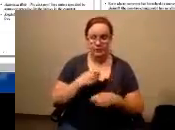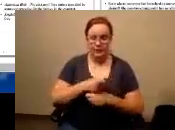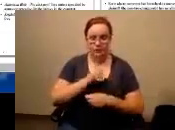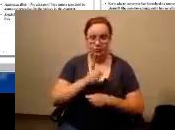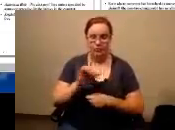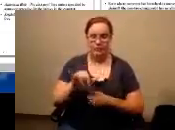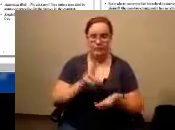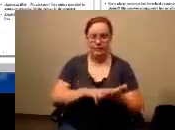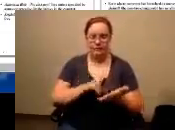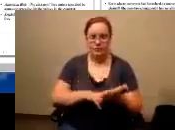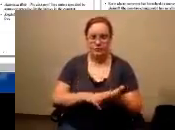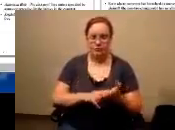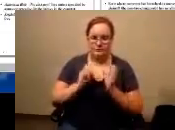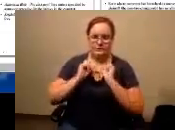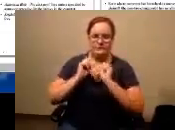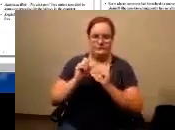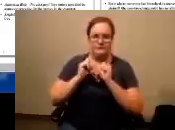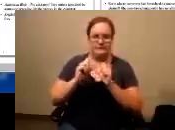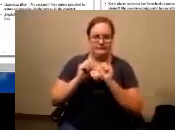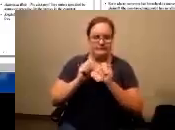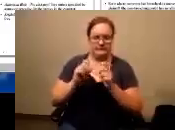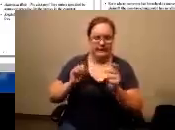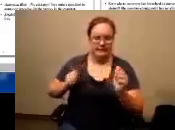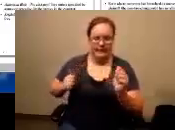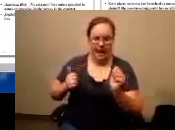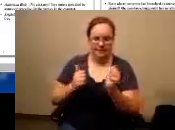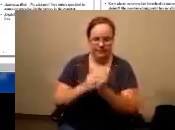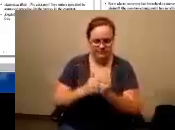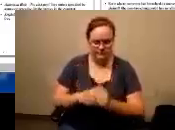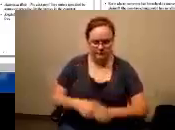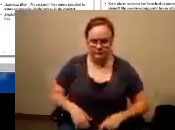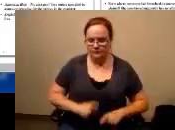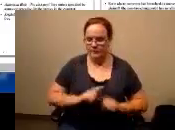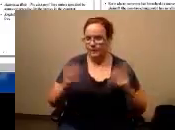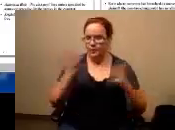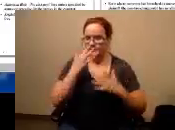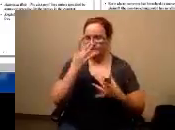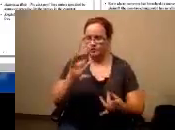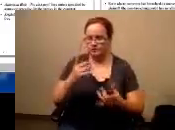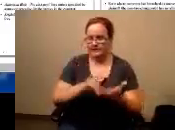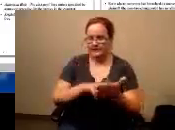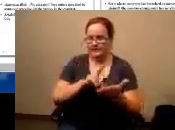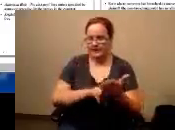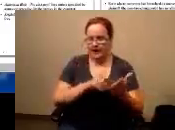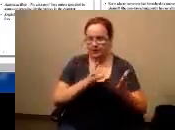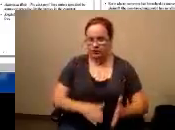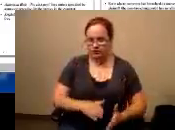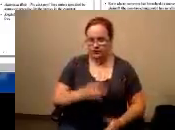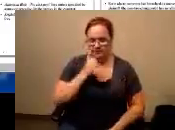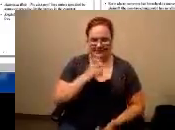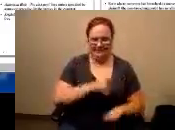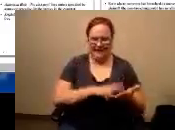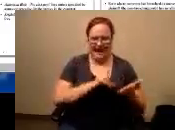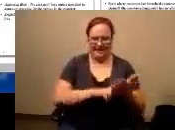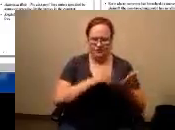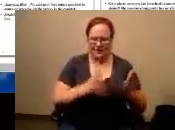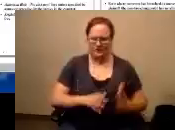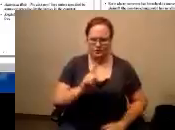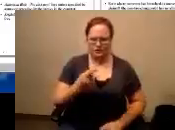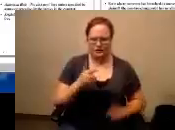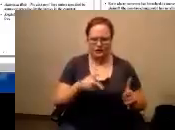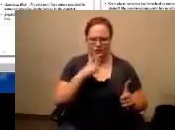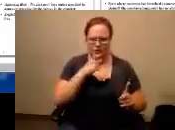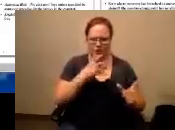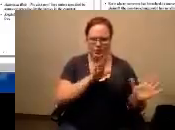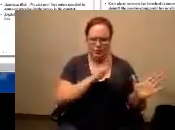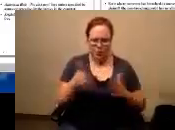sure the contractor is staying on track. What's interesting is the contractor then, because the contractor is just the person who organizes it,